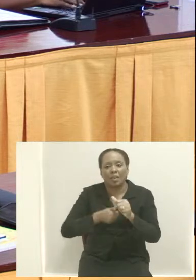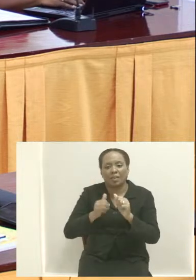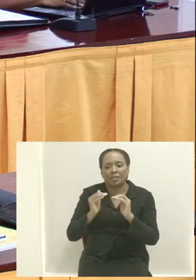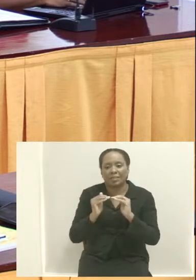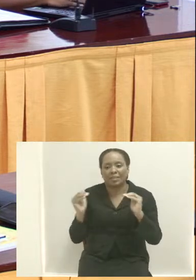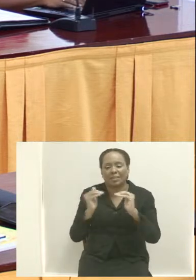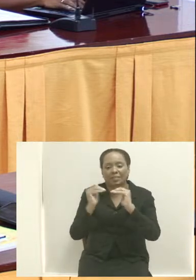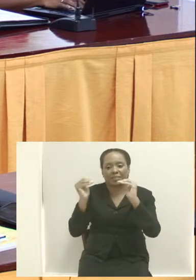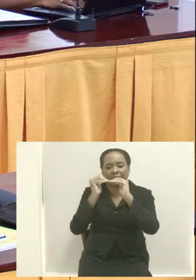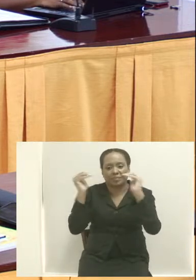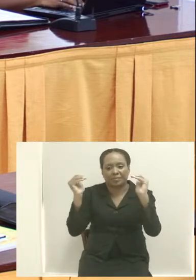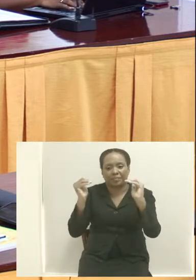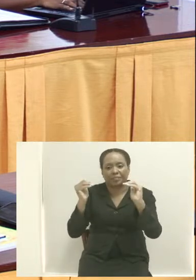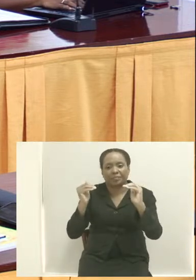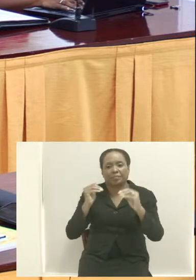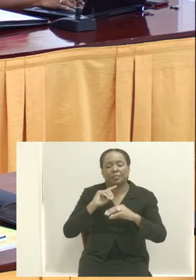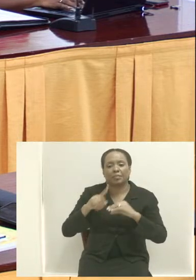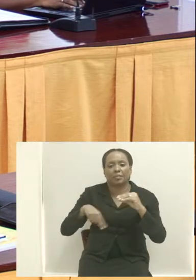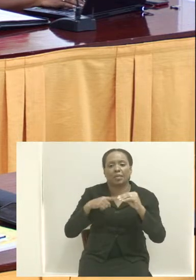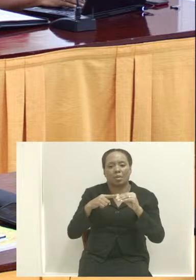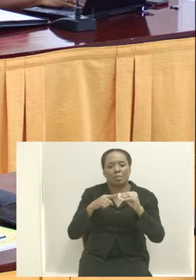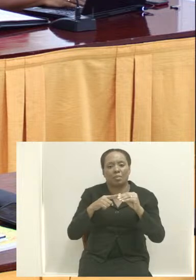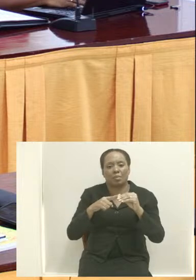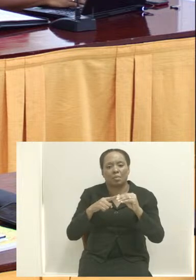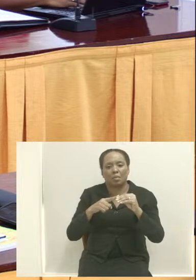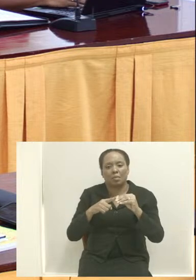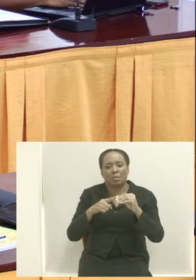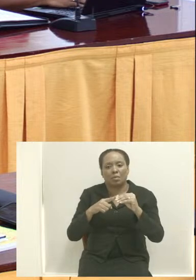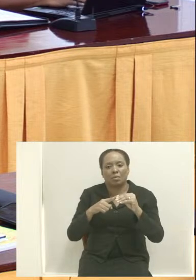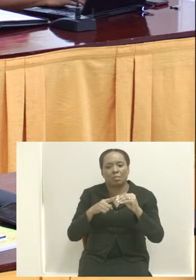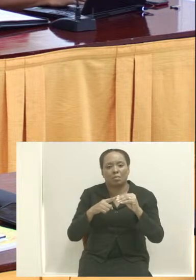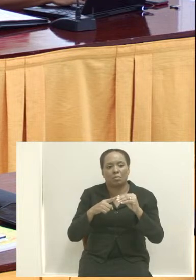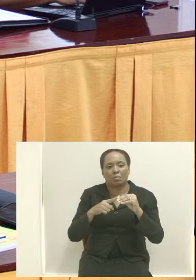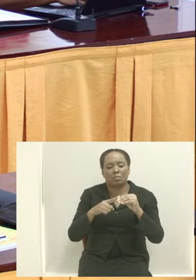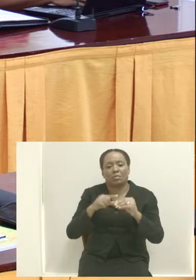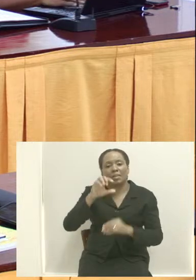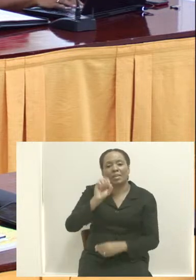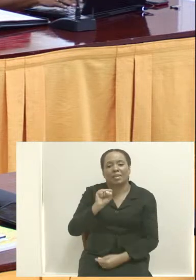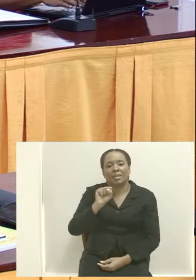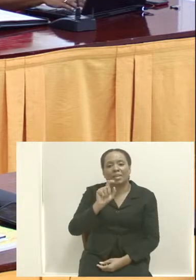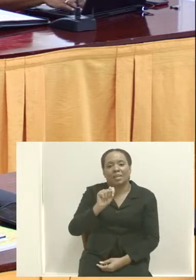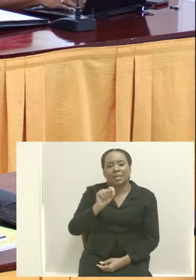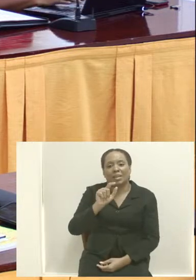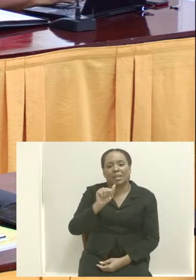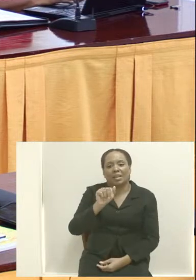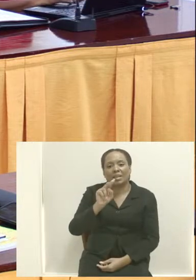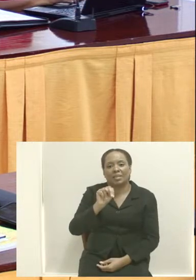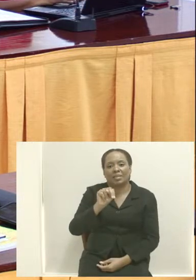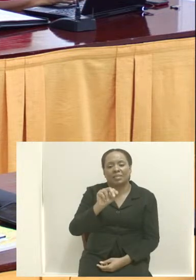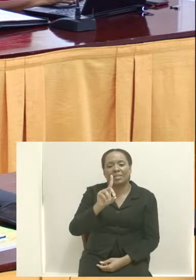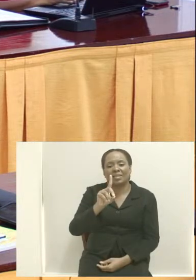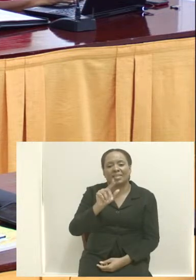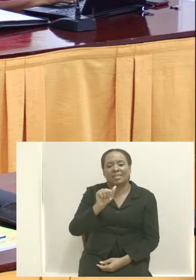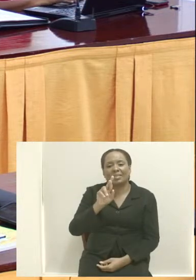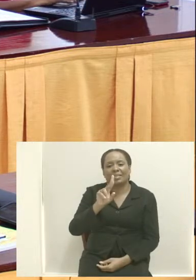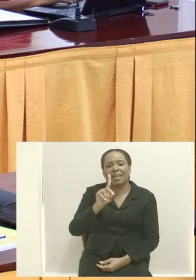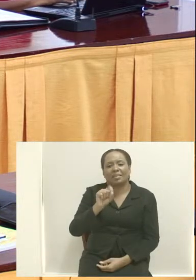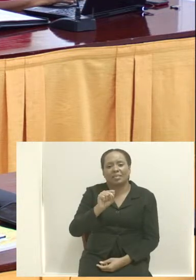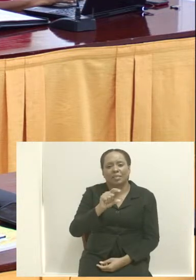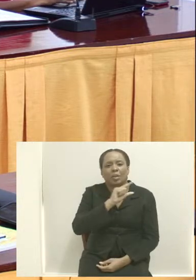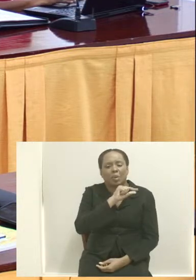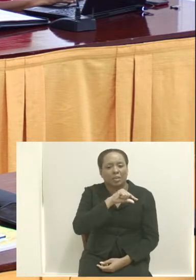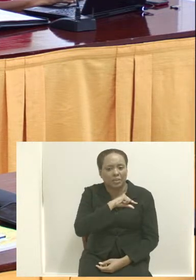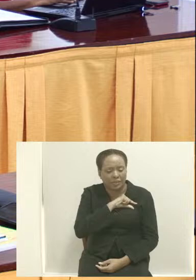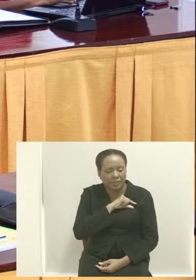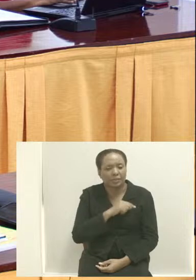that which they do. And I alluded to this at the very beginning. This creation of standards and setting